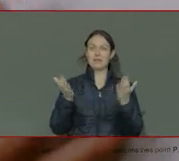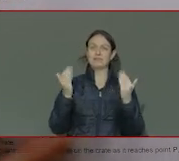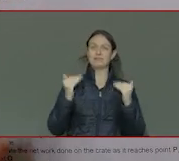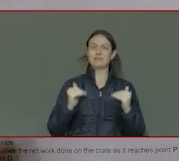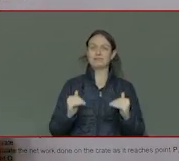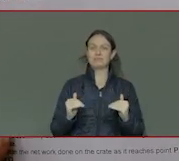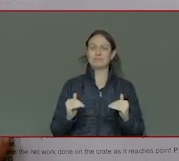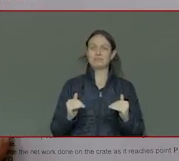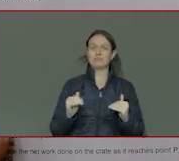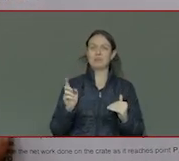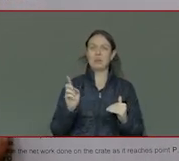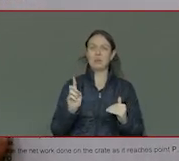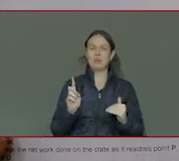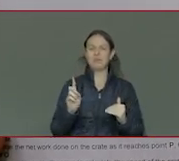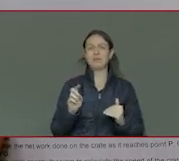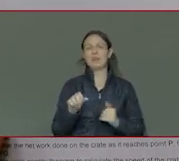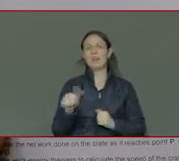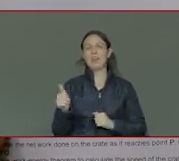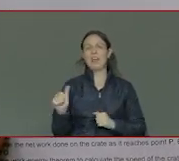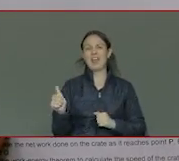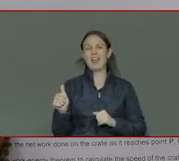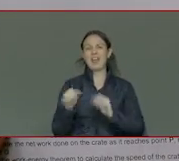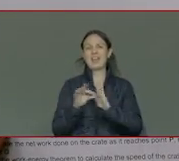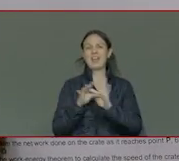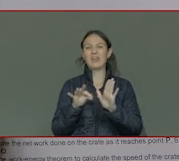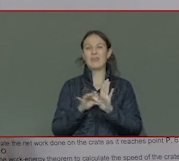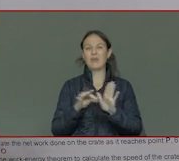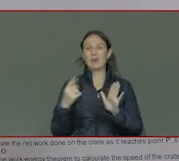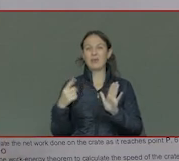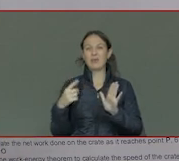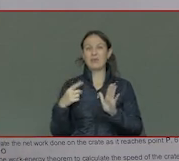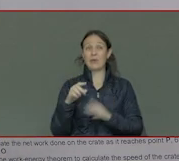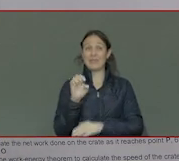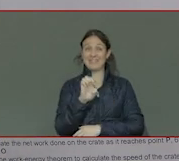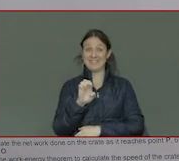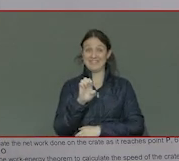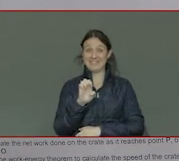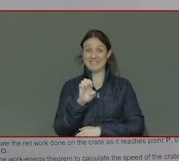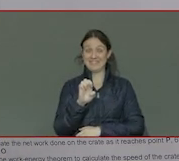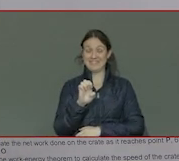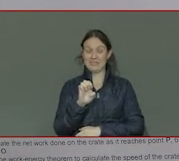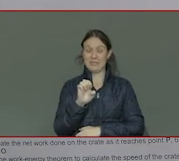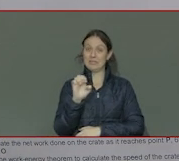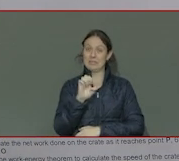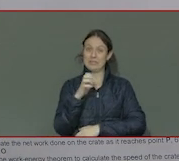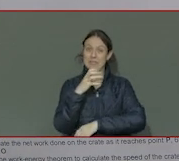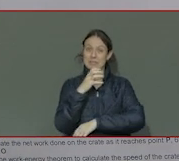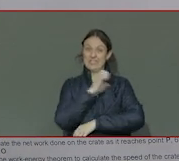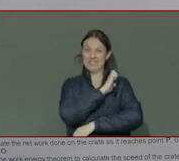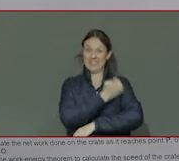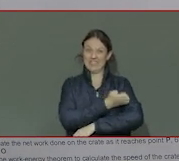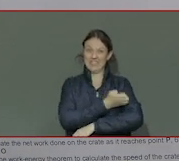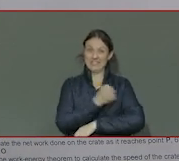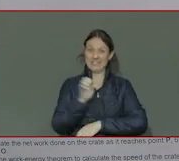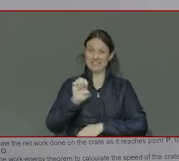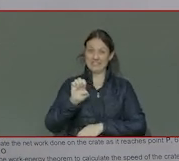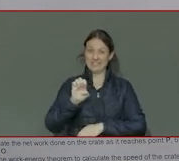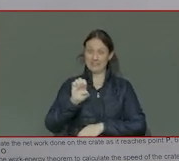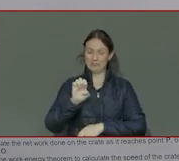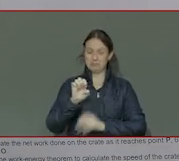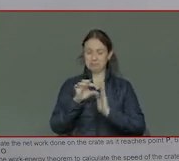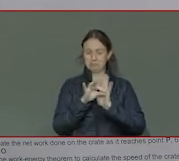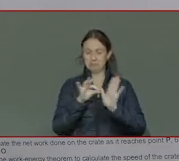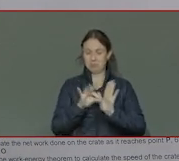problem is the rest of the formulas of energy. If I look at the energy formulas,